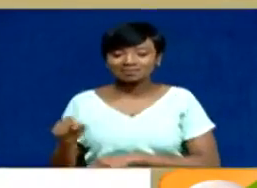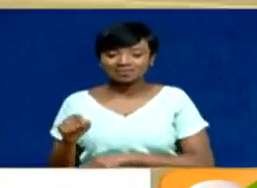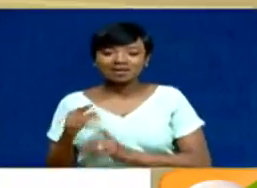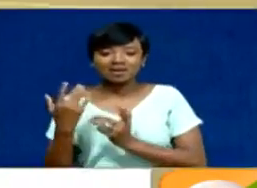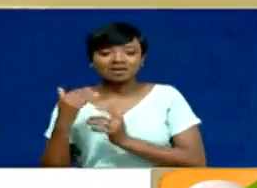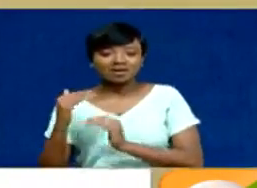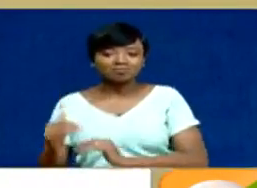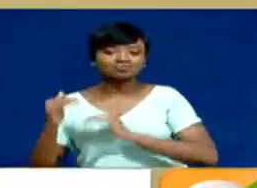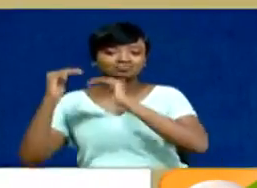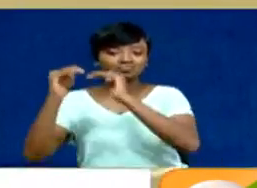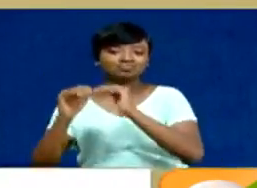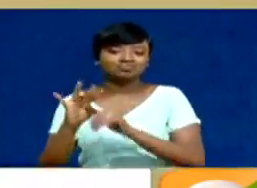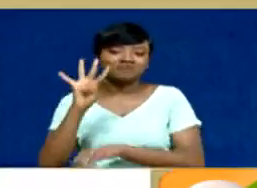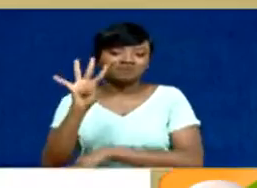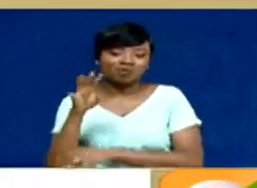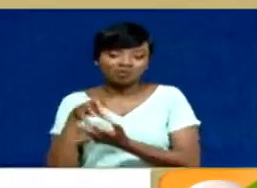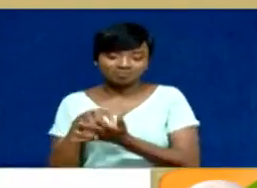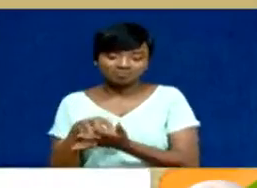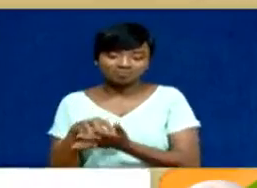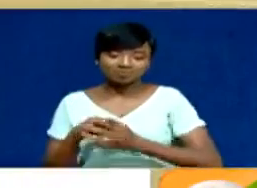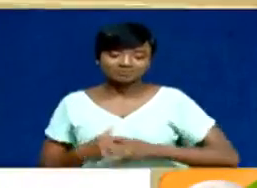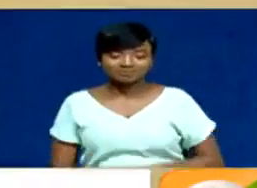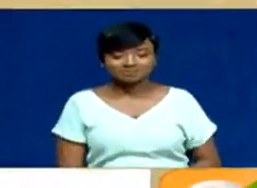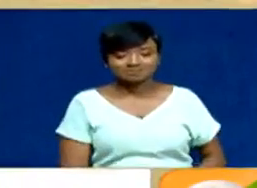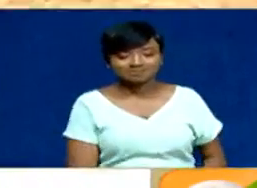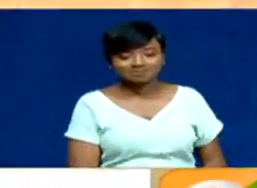to 4th with 38 points from 22 games.